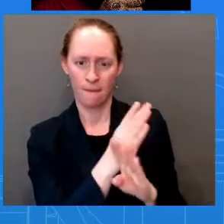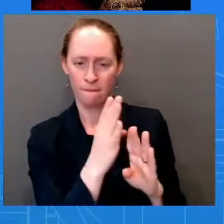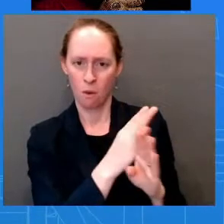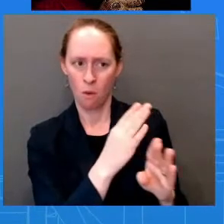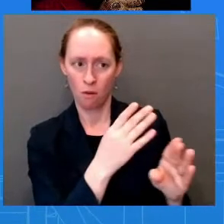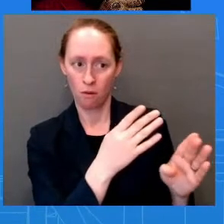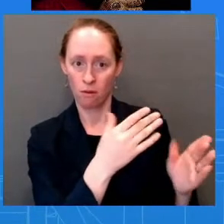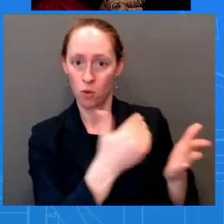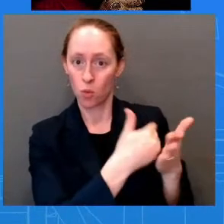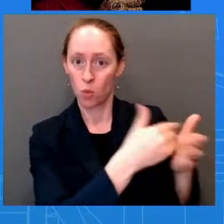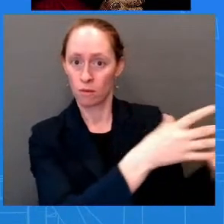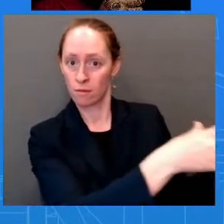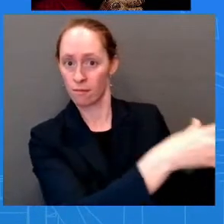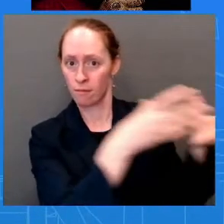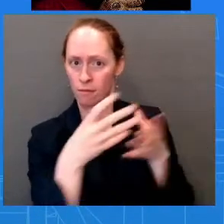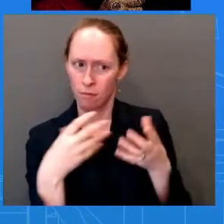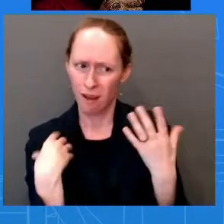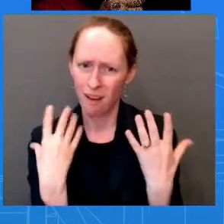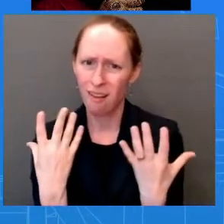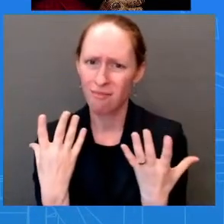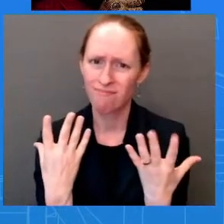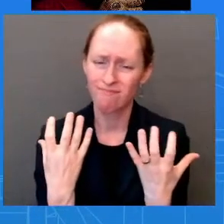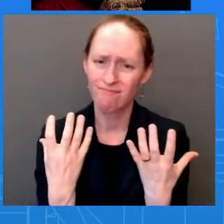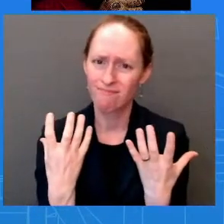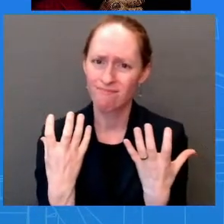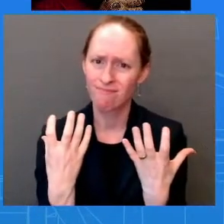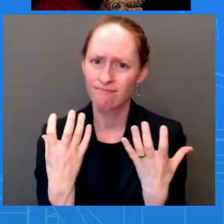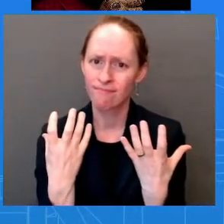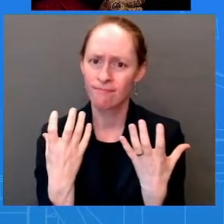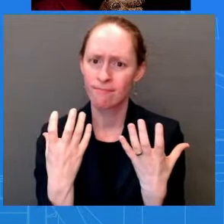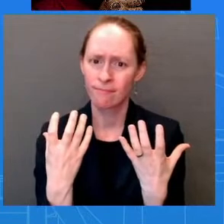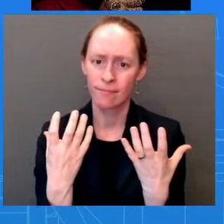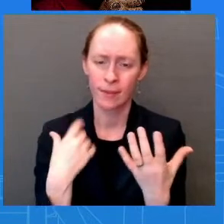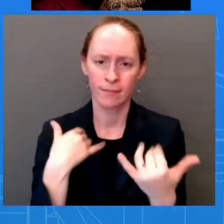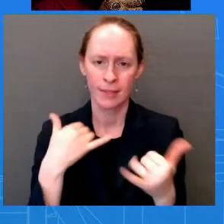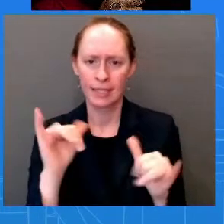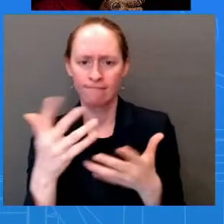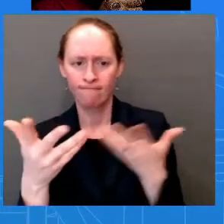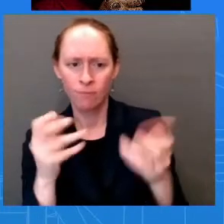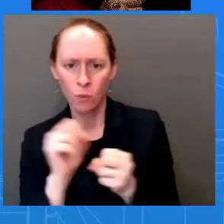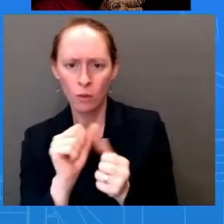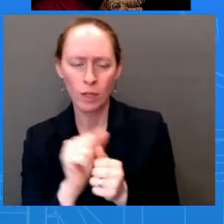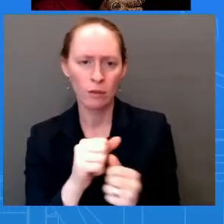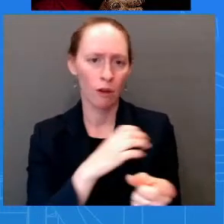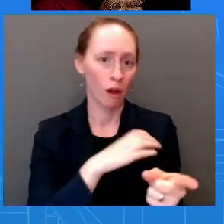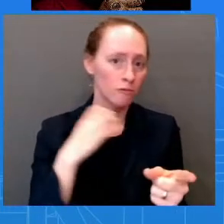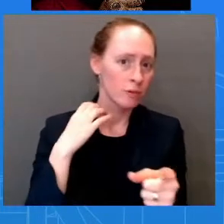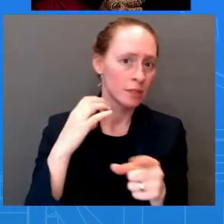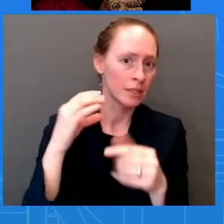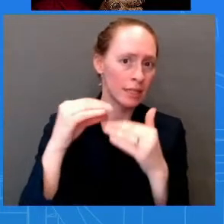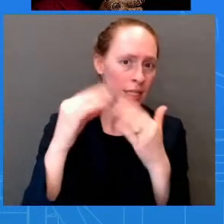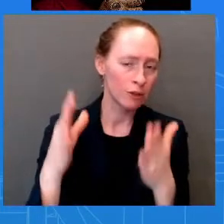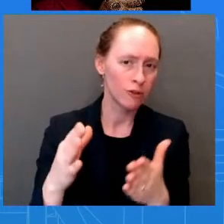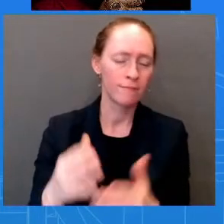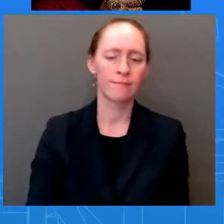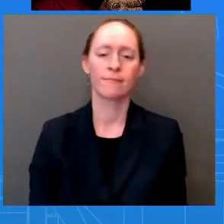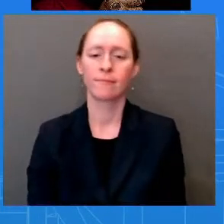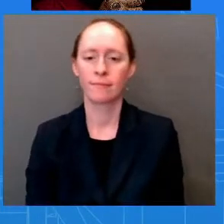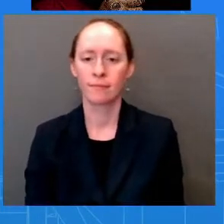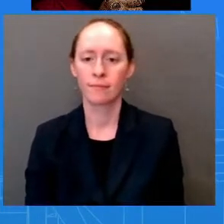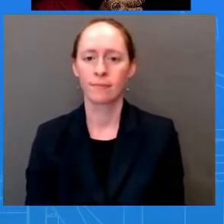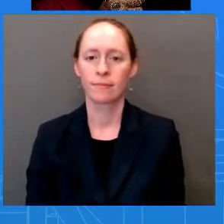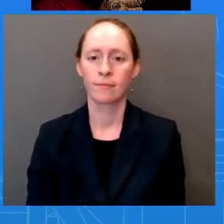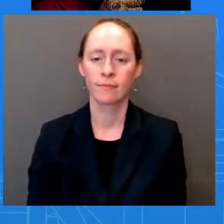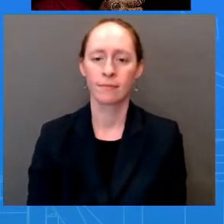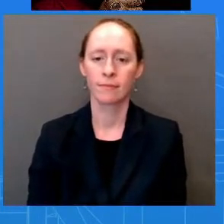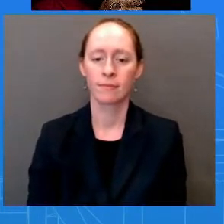are consulting closely with congressional leadership on the issue. But again, it should not be used as a political brinksmanship. On your question, a student